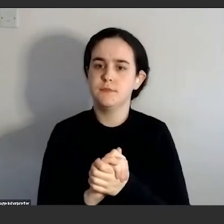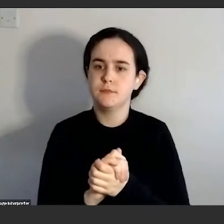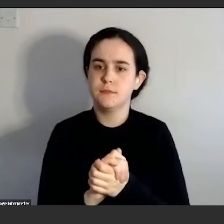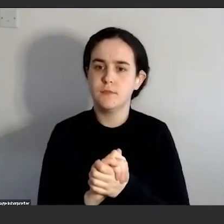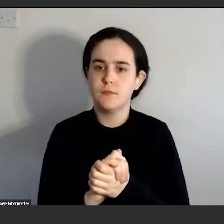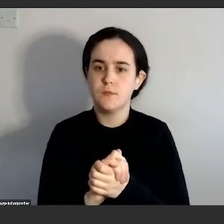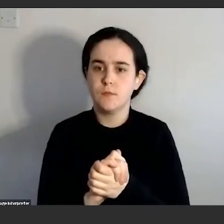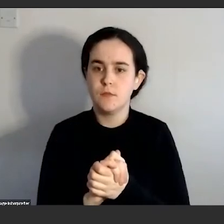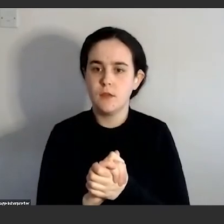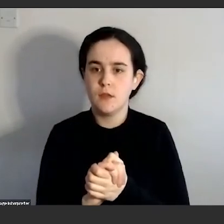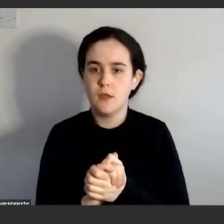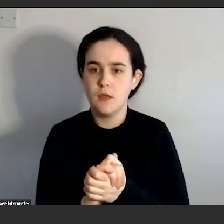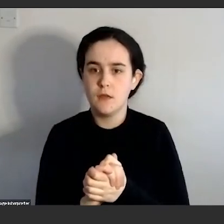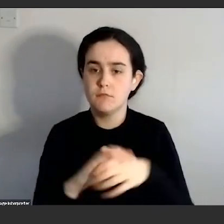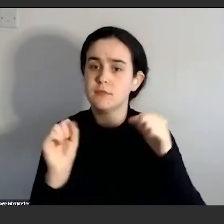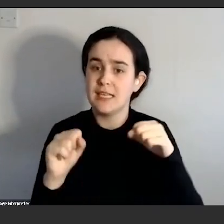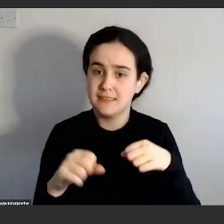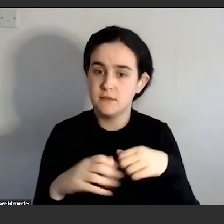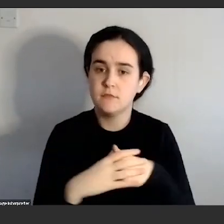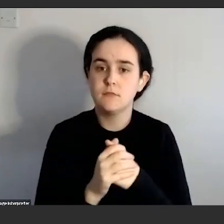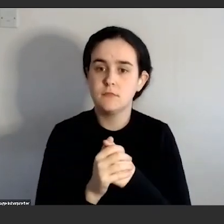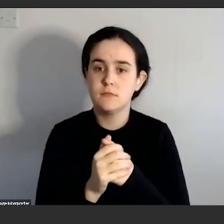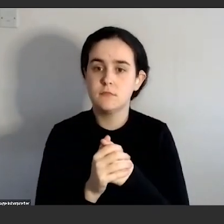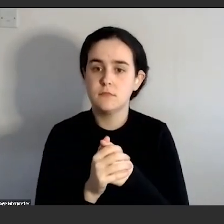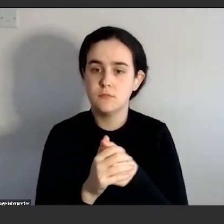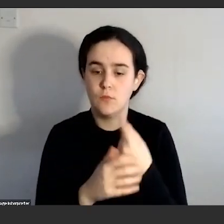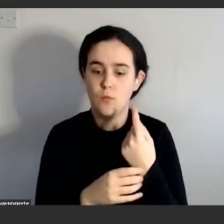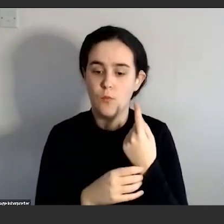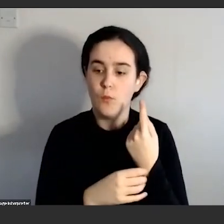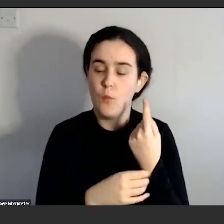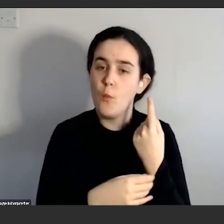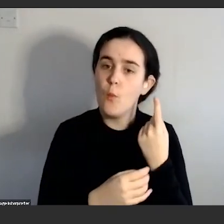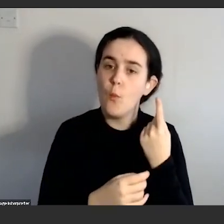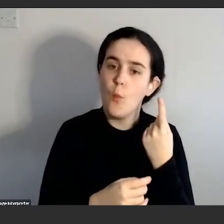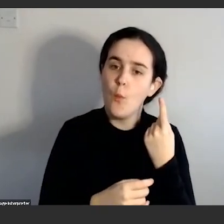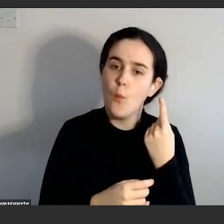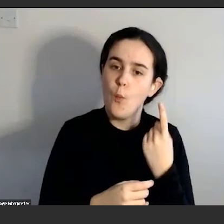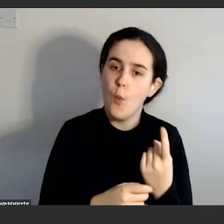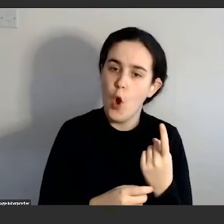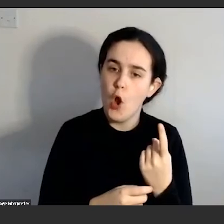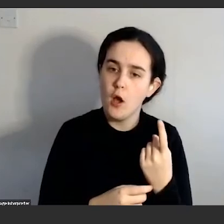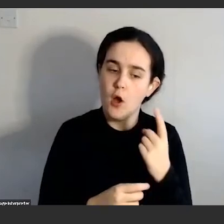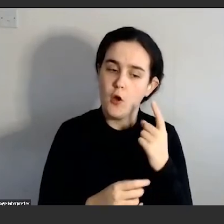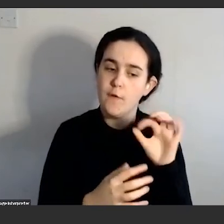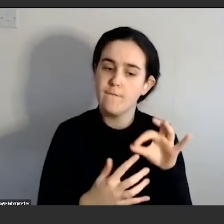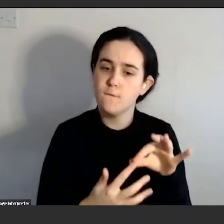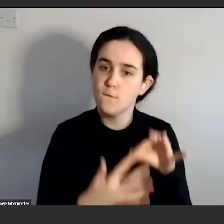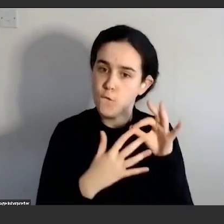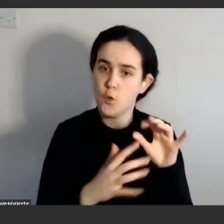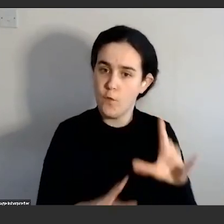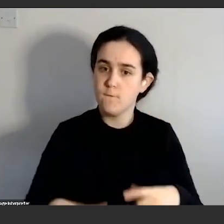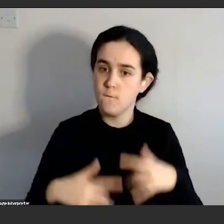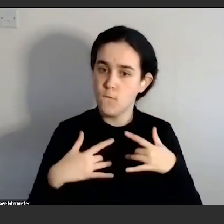health policy and in human development and in progressing in human capital. In other words, Femi, if